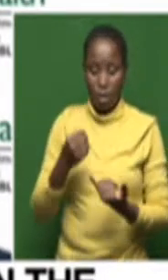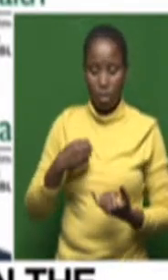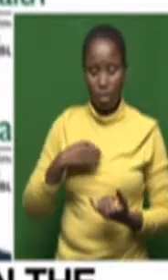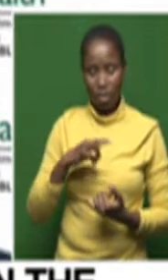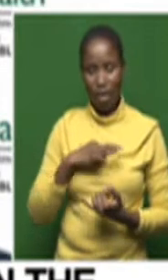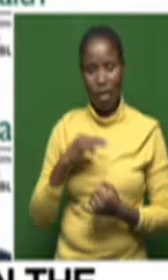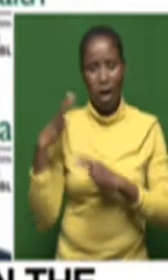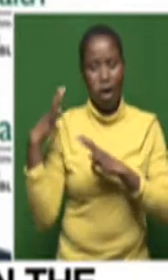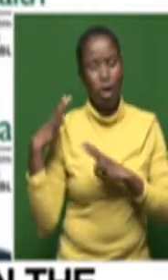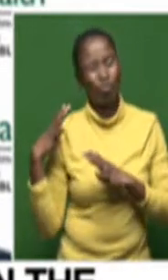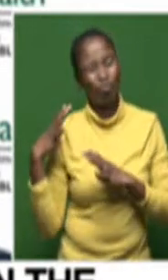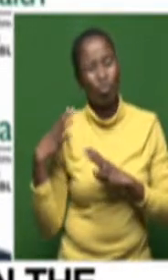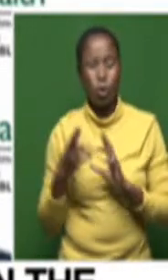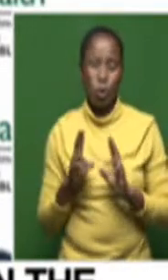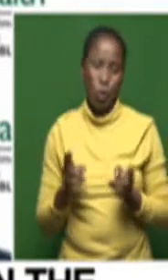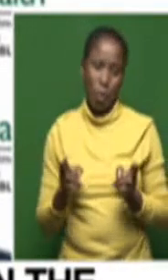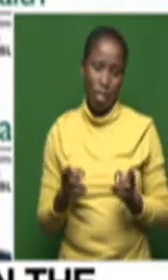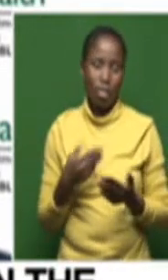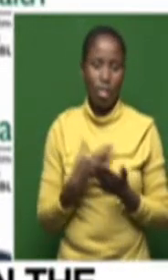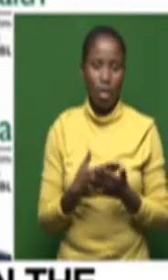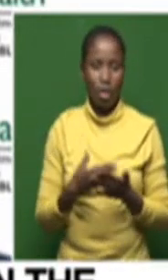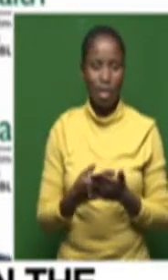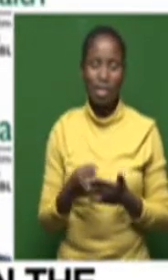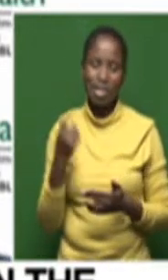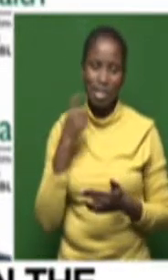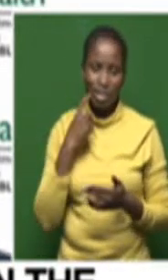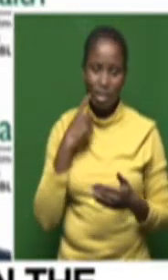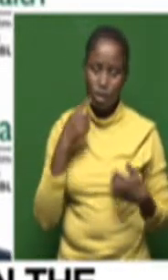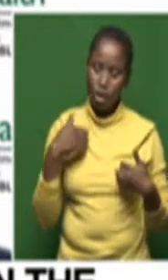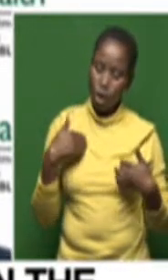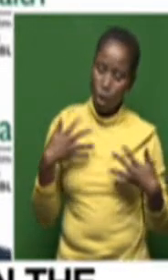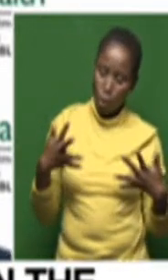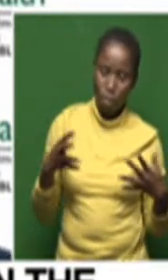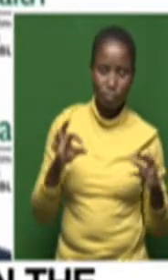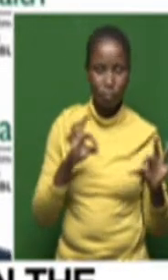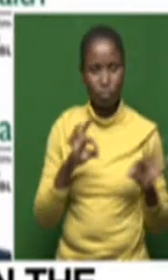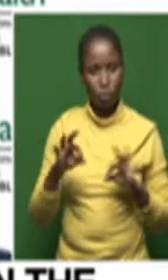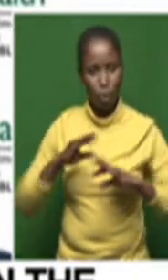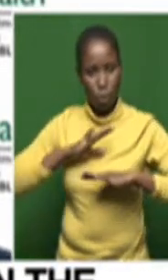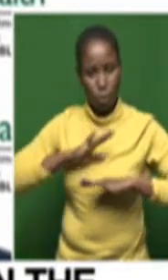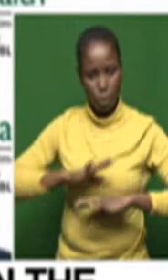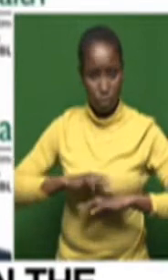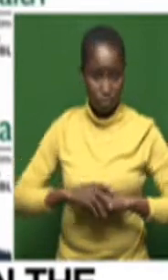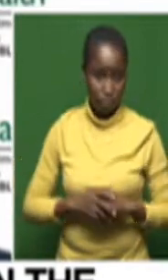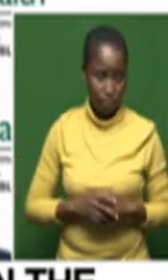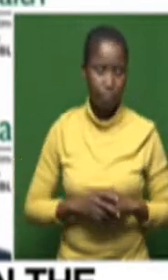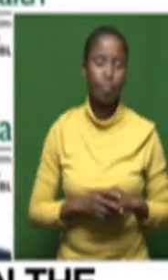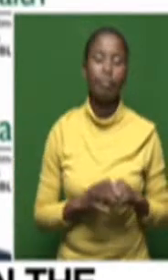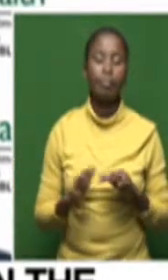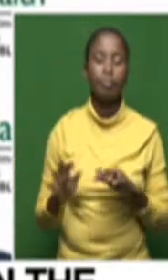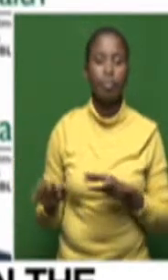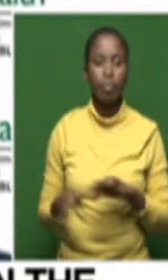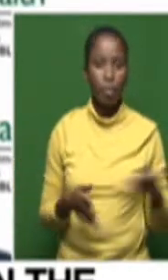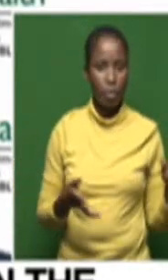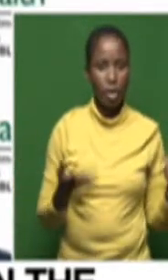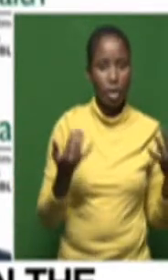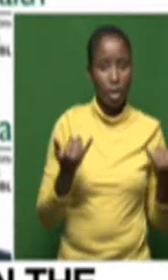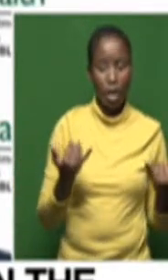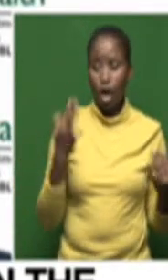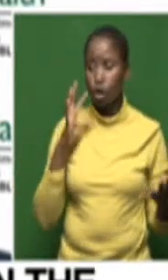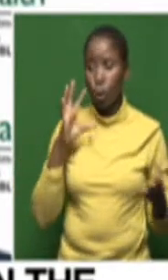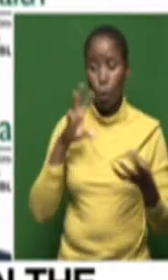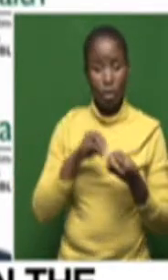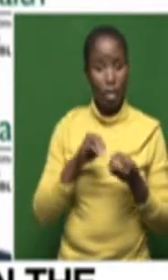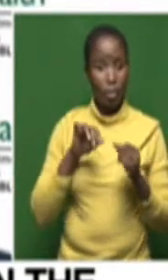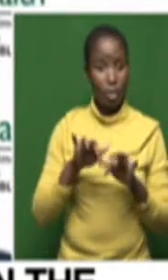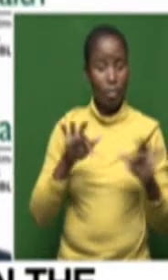health workers can have a breathing space. Over the last 7 days, average hospitalization